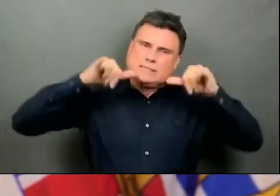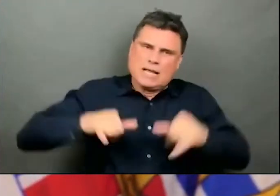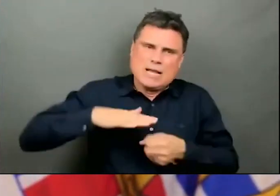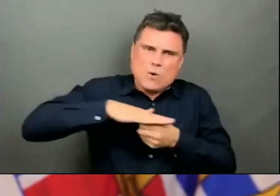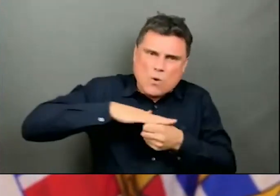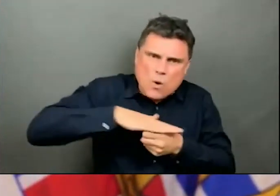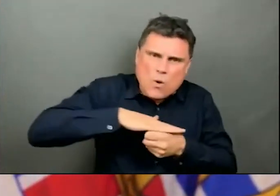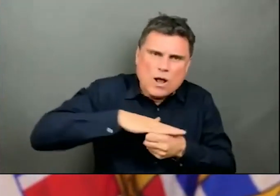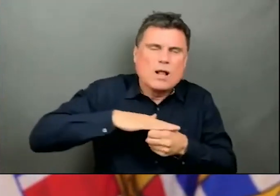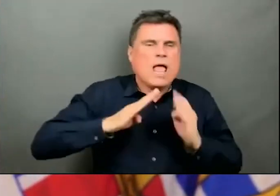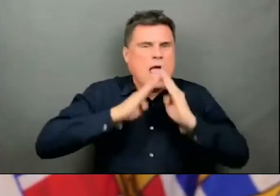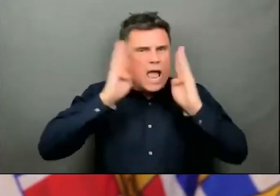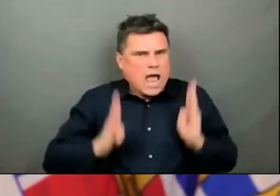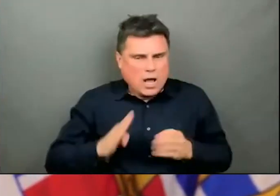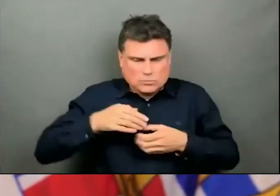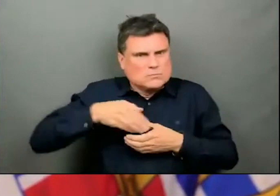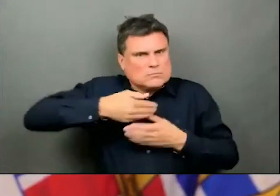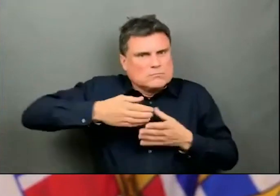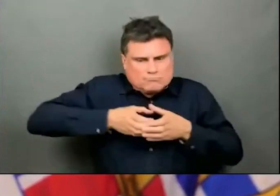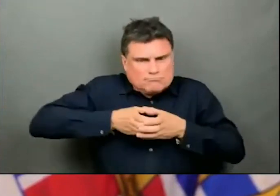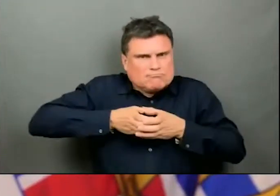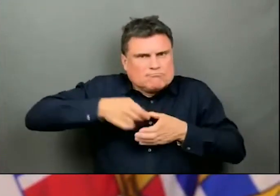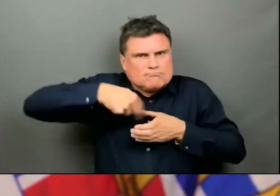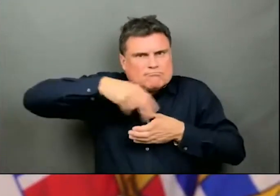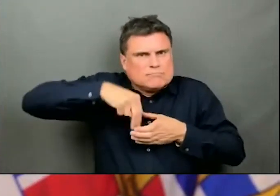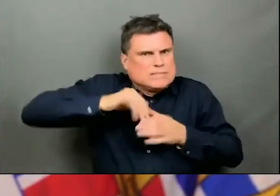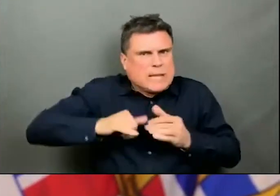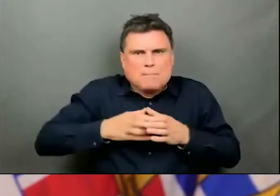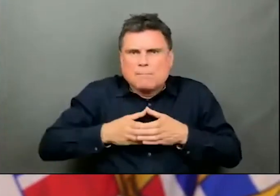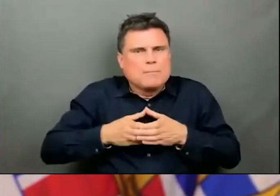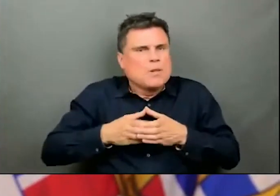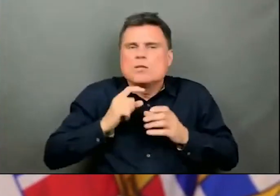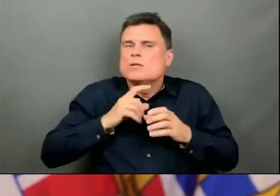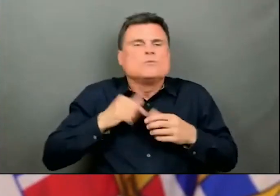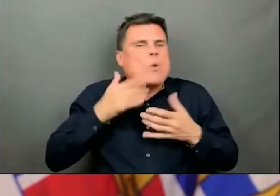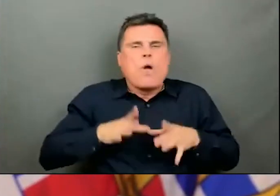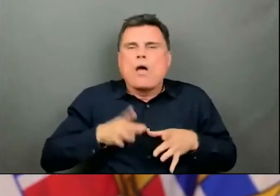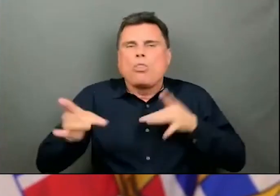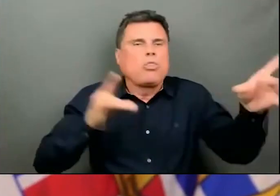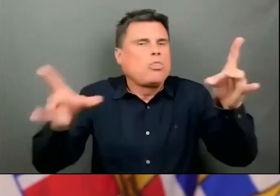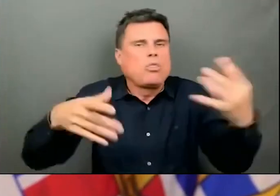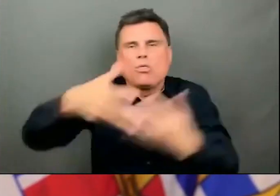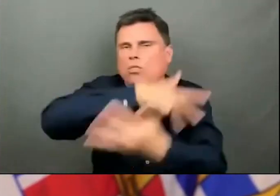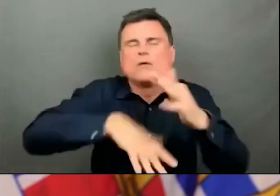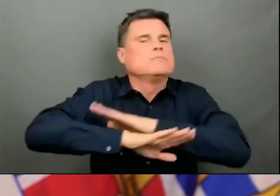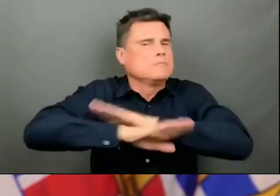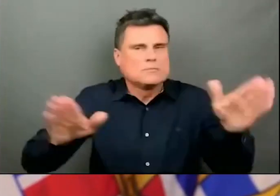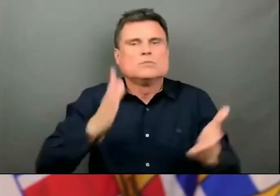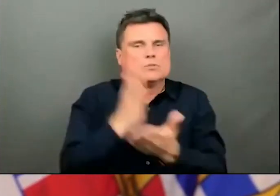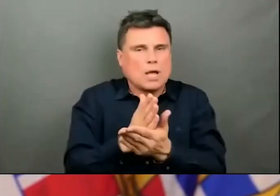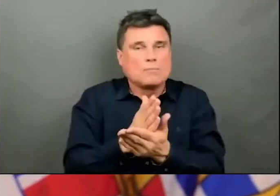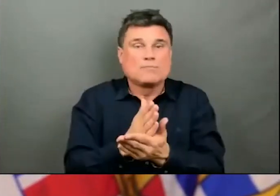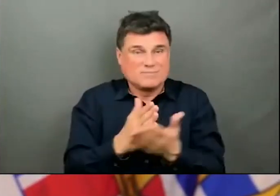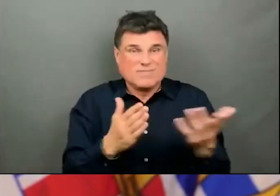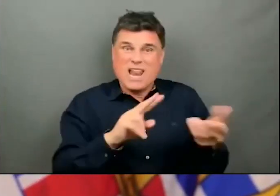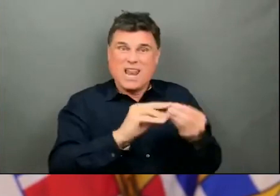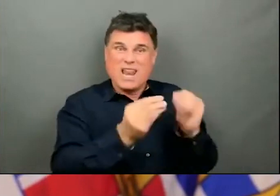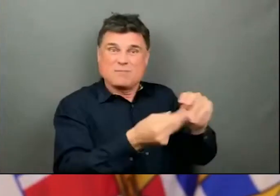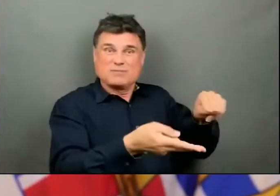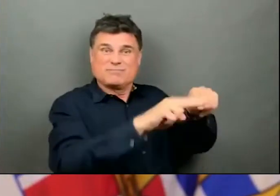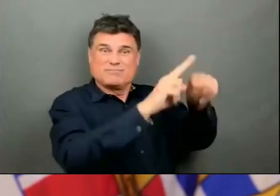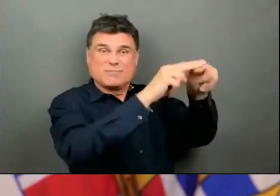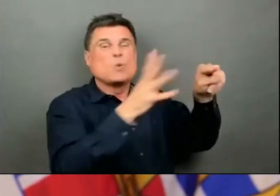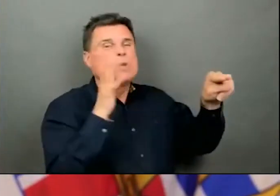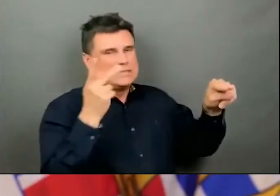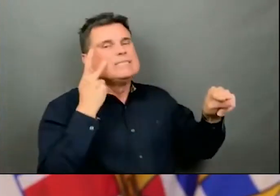transmission. Because yes, we are going to see more people in hospital over the next few weeks, but as we've seen things start to slow